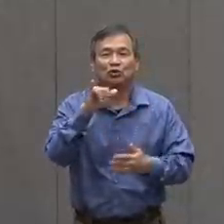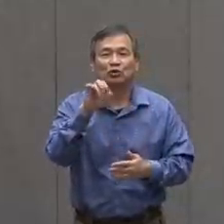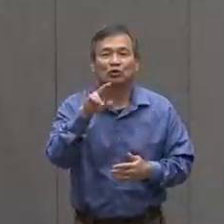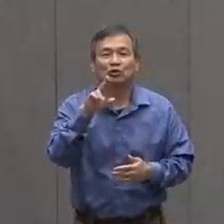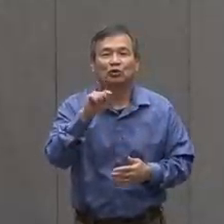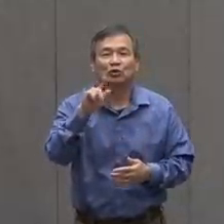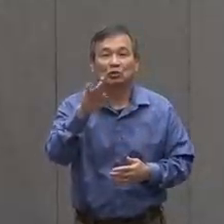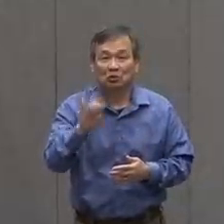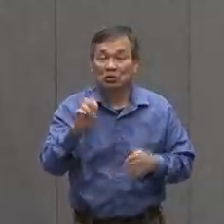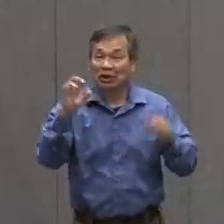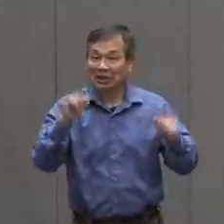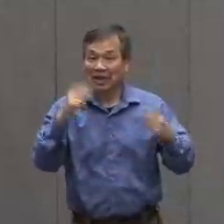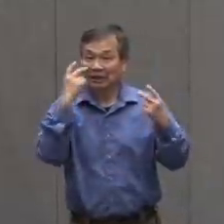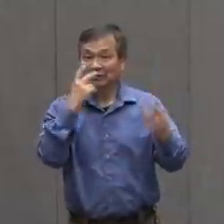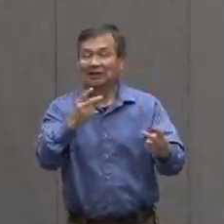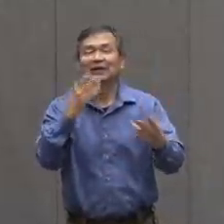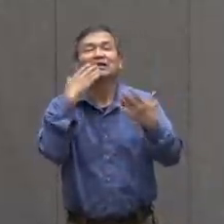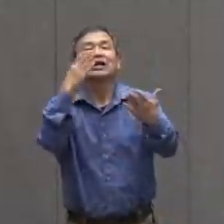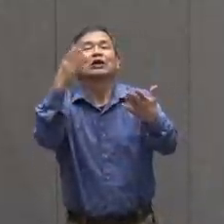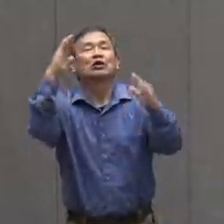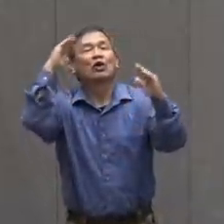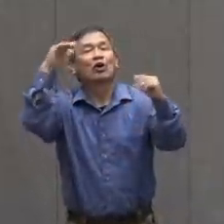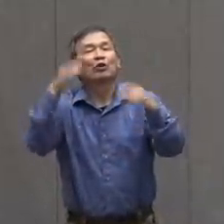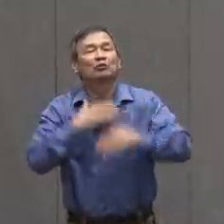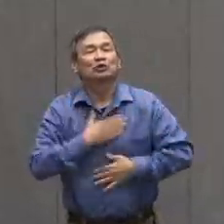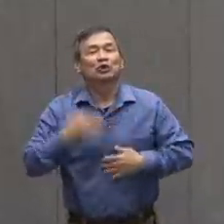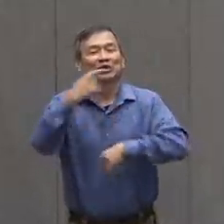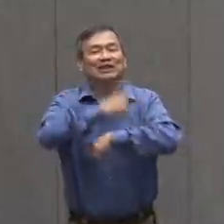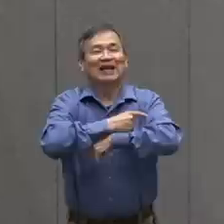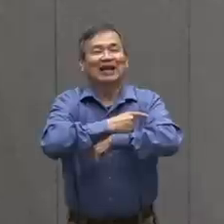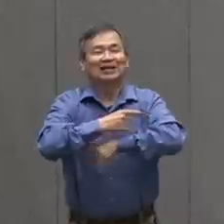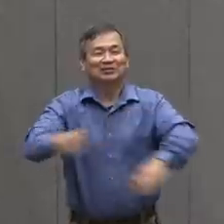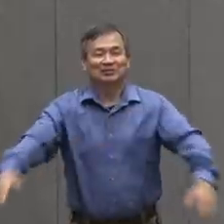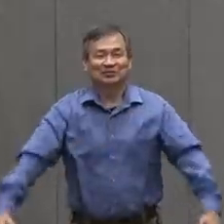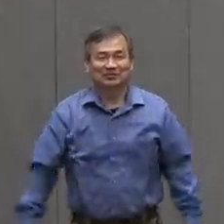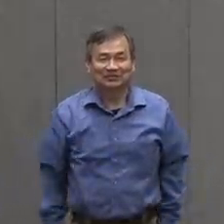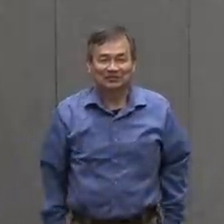lessons. Thank you. We hope you enjoy the lessons today.